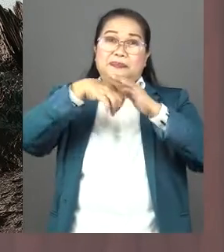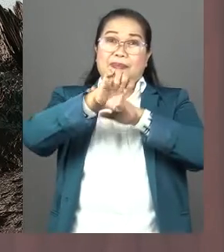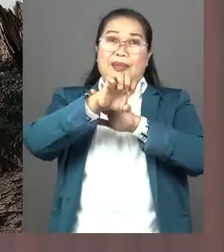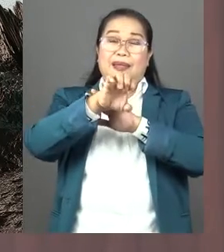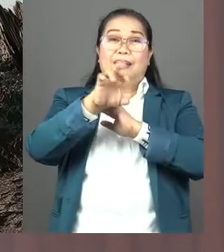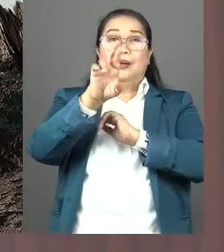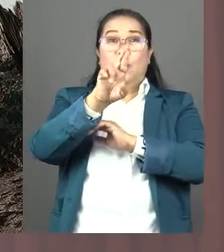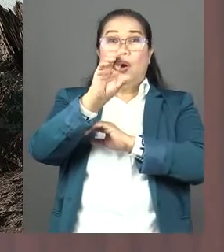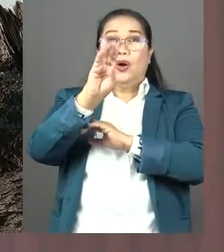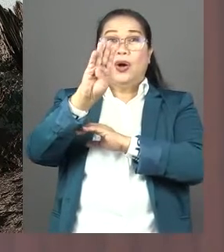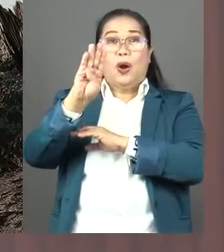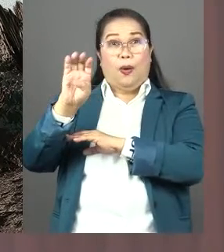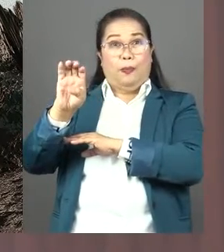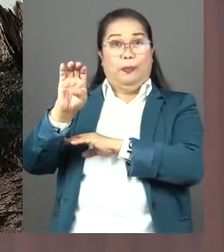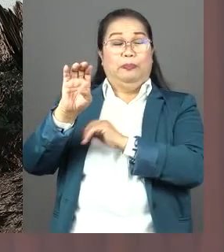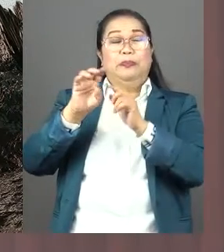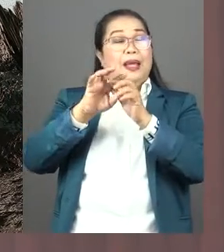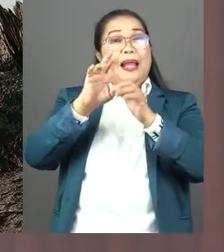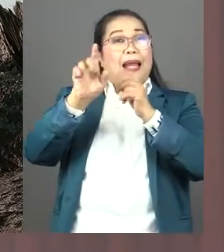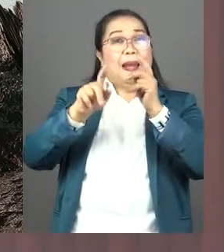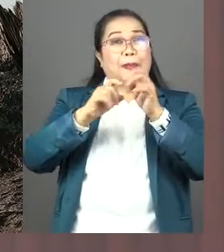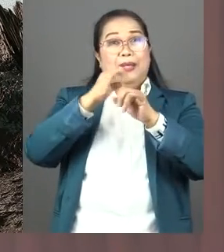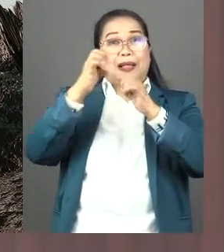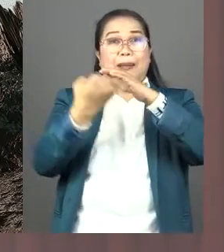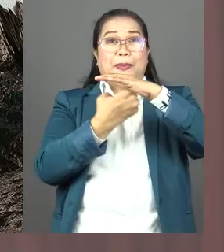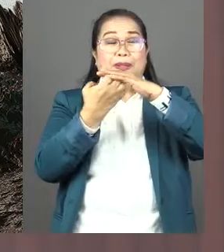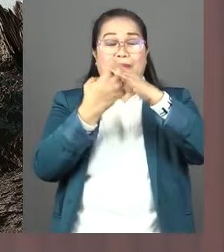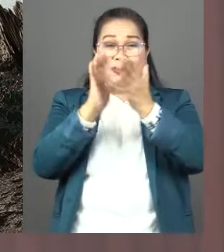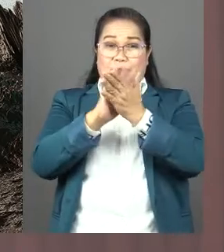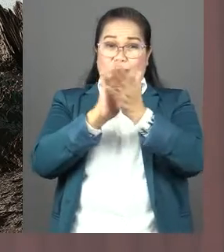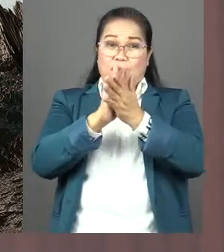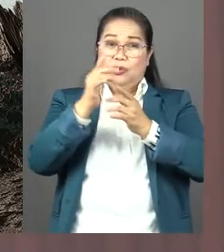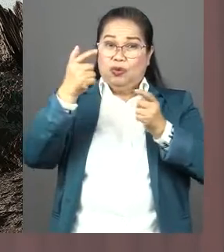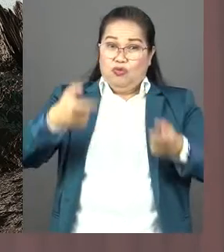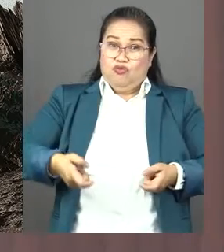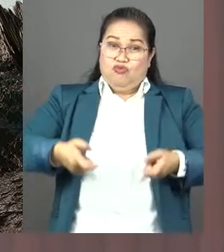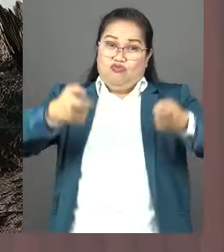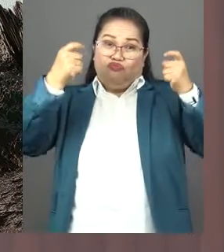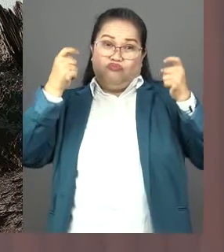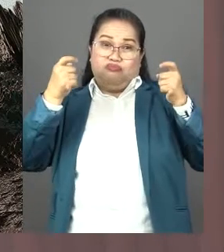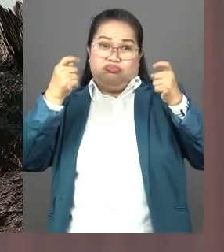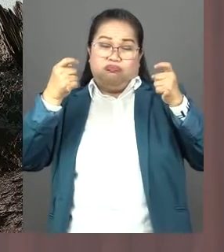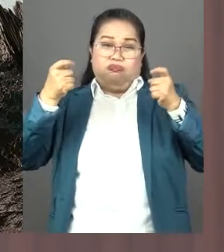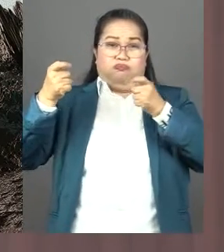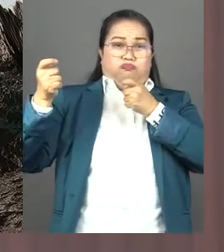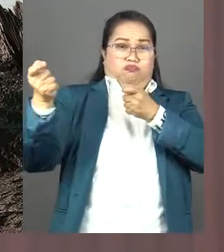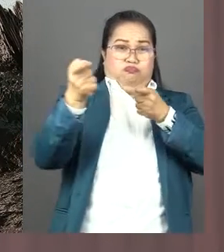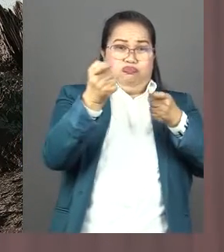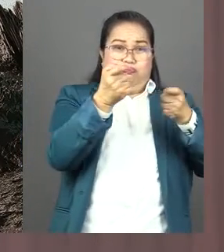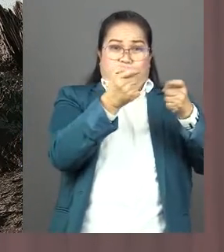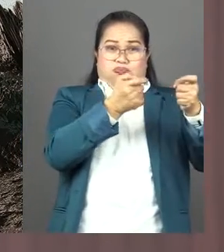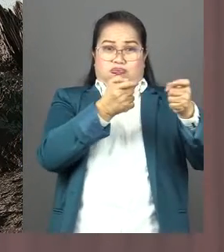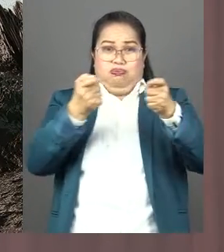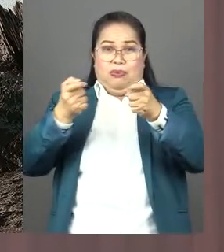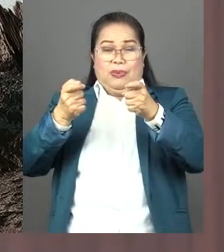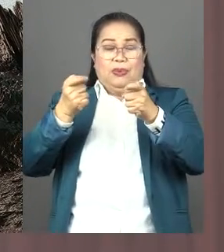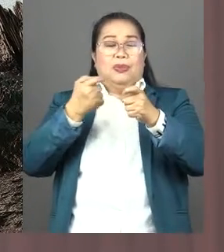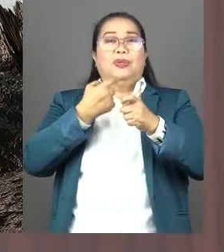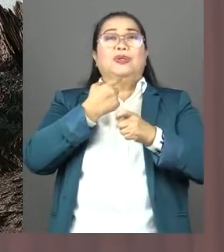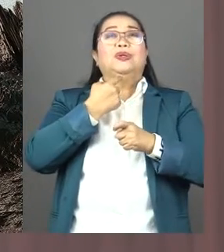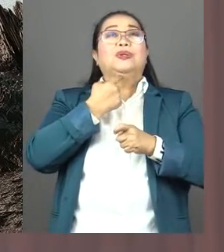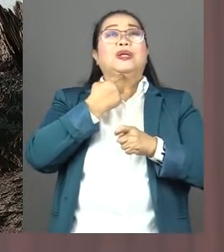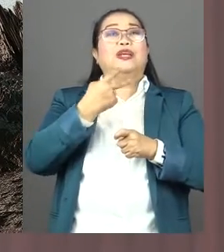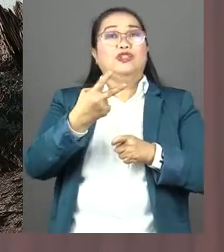School with two guns and hundreds of rounds of ammunition and started killing grade 2 to grade